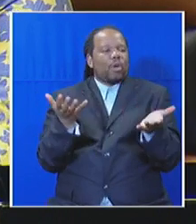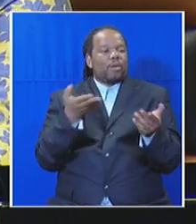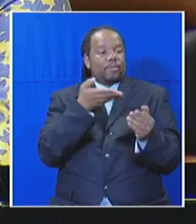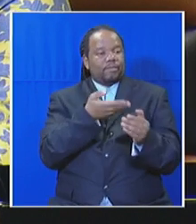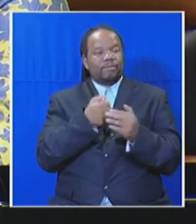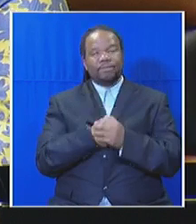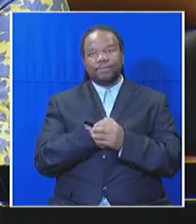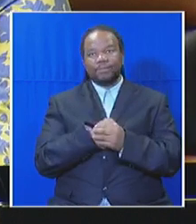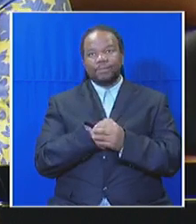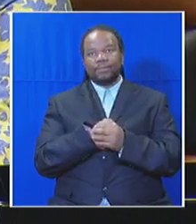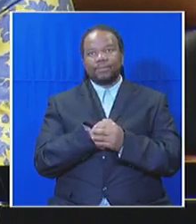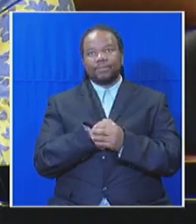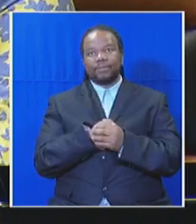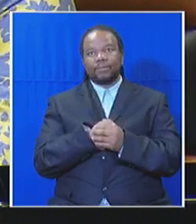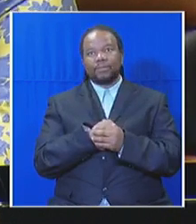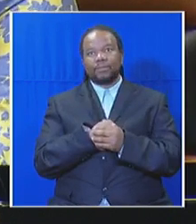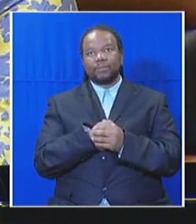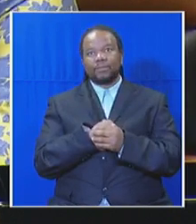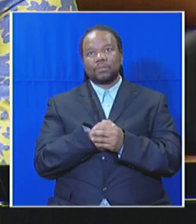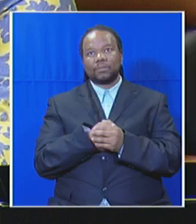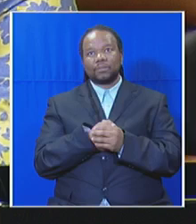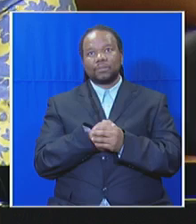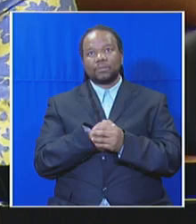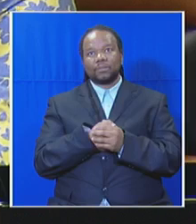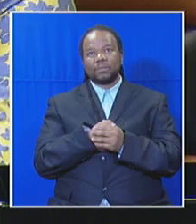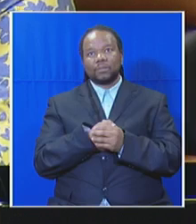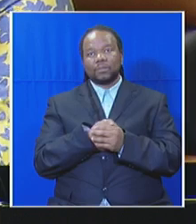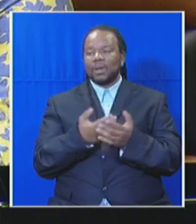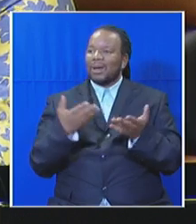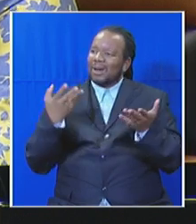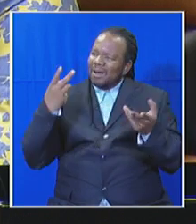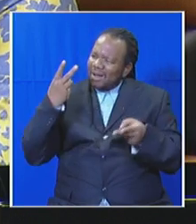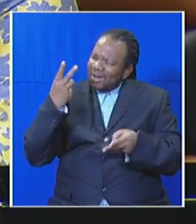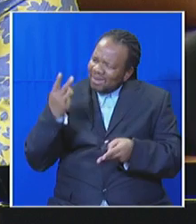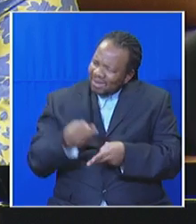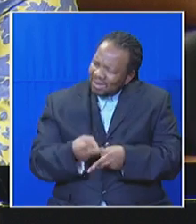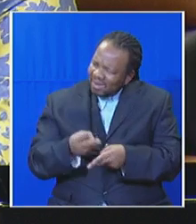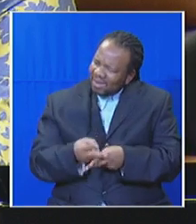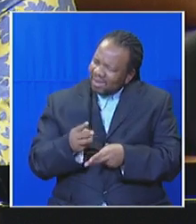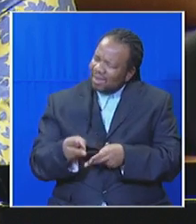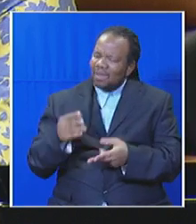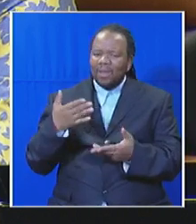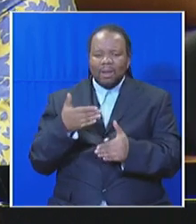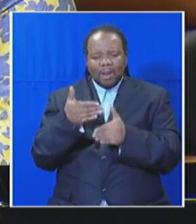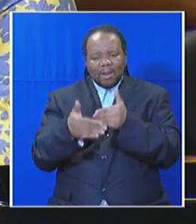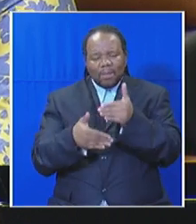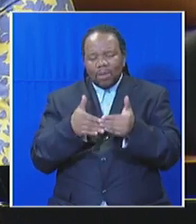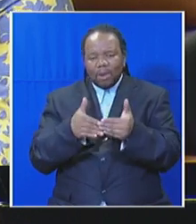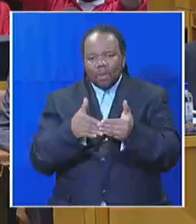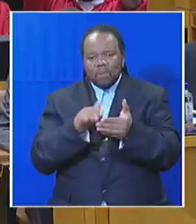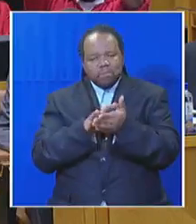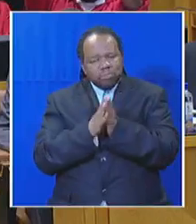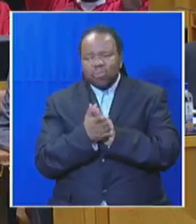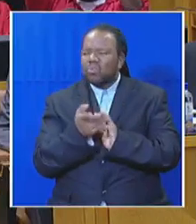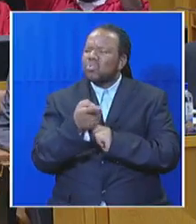not sitting, are bent on disrupting the progress. You